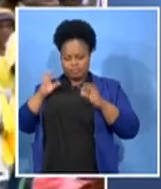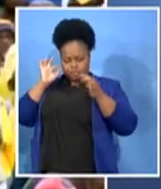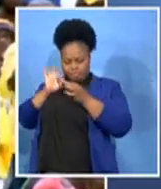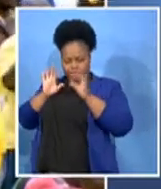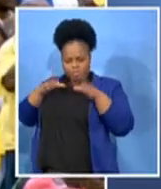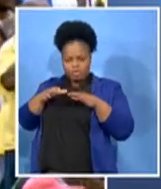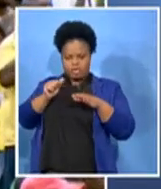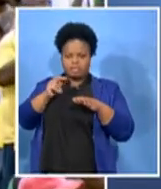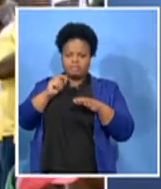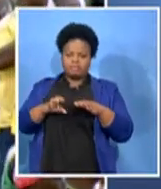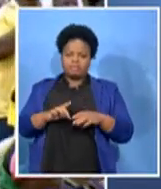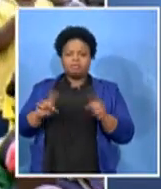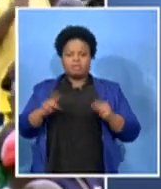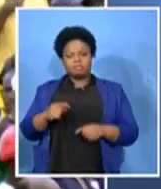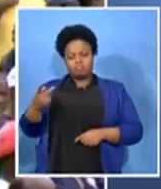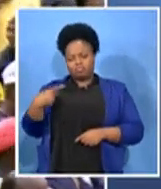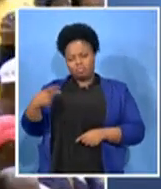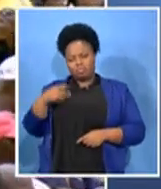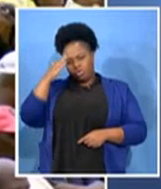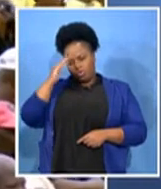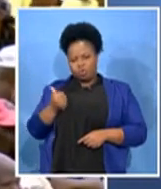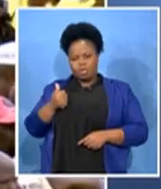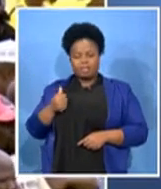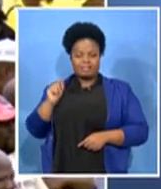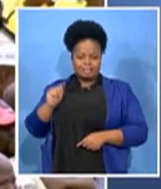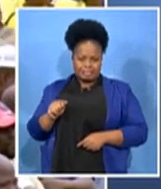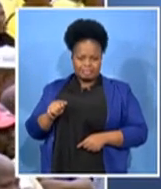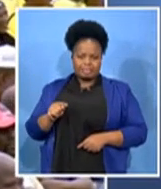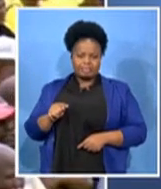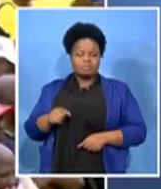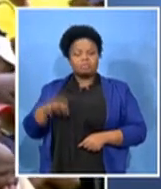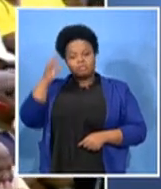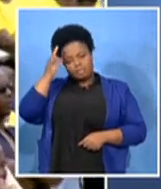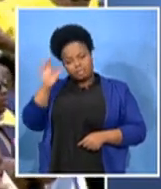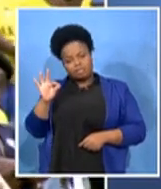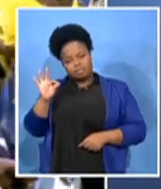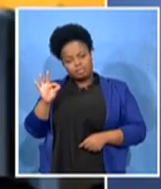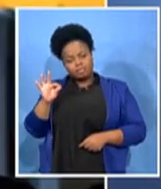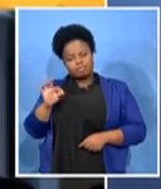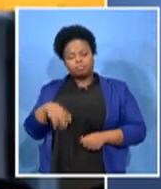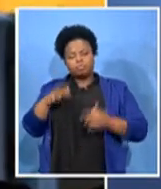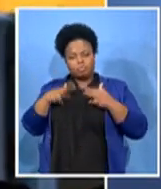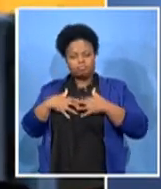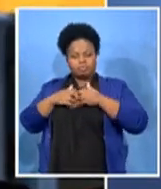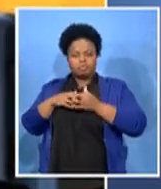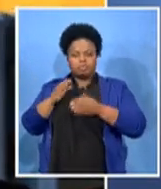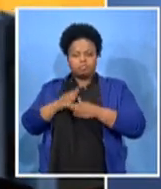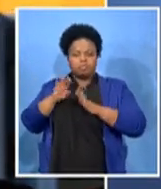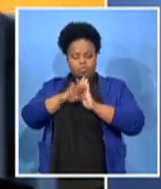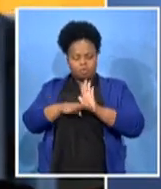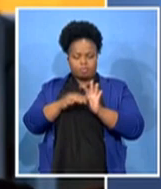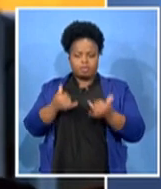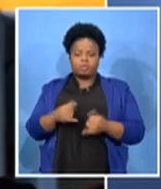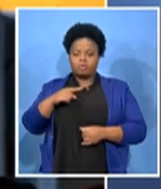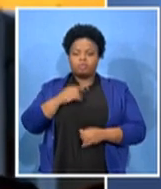basically the basis upon which government formulates its program, because after this January 8, then they start now